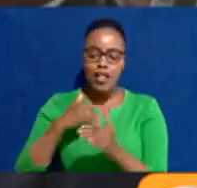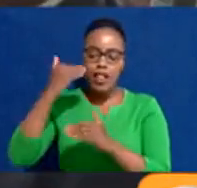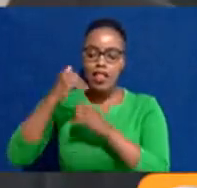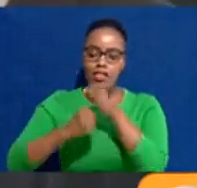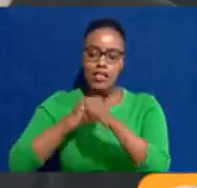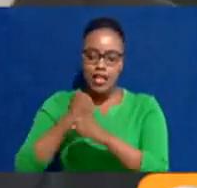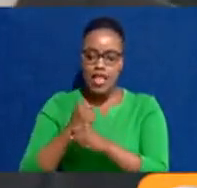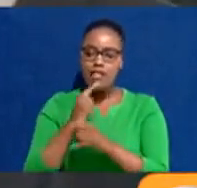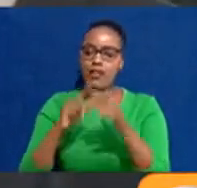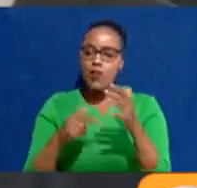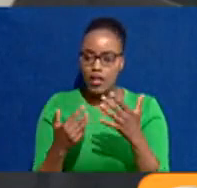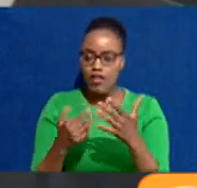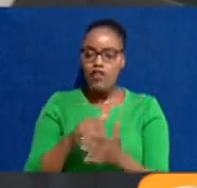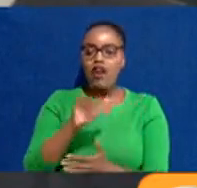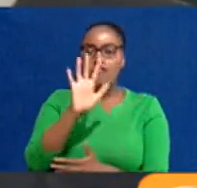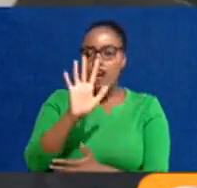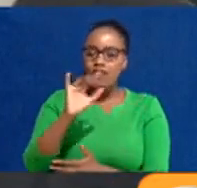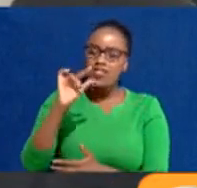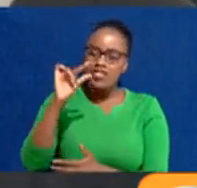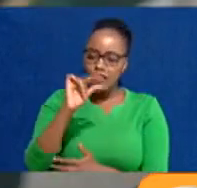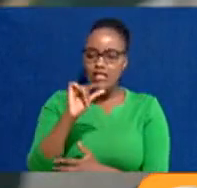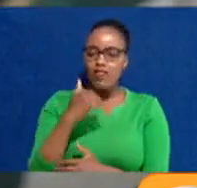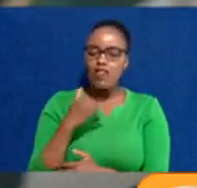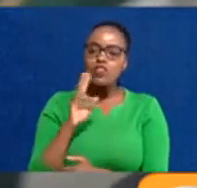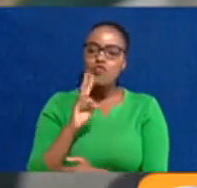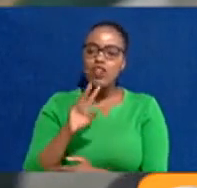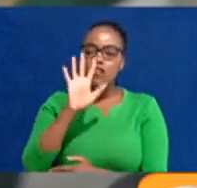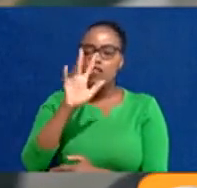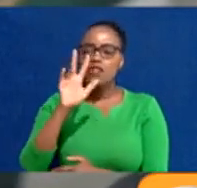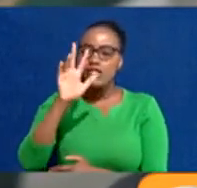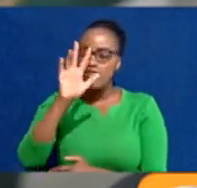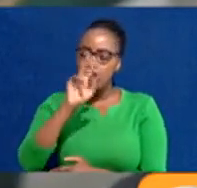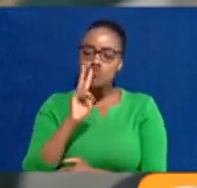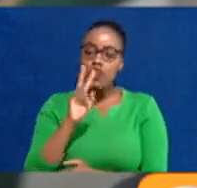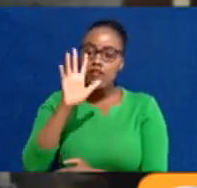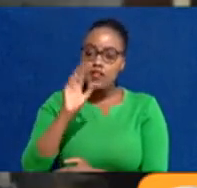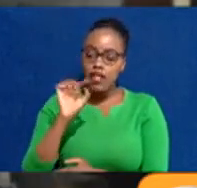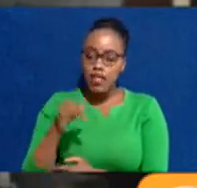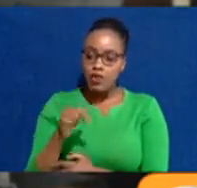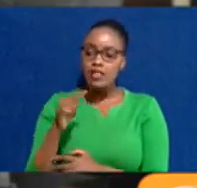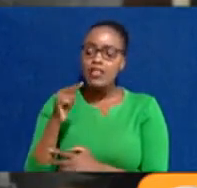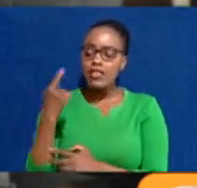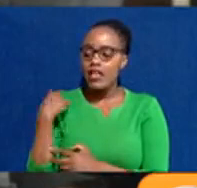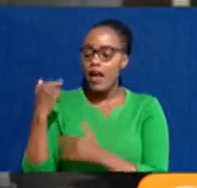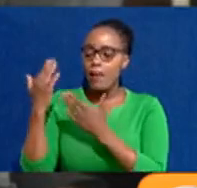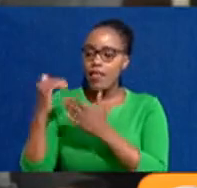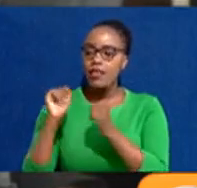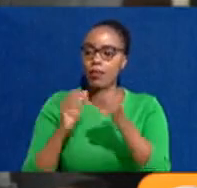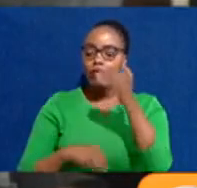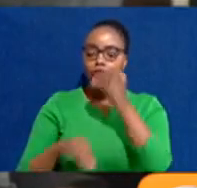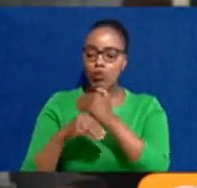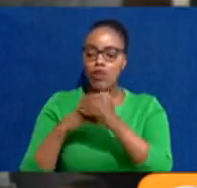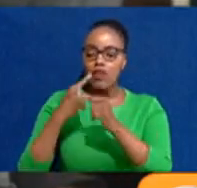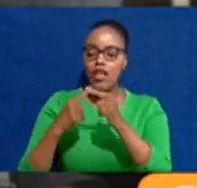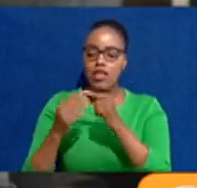telco says that the number of 5G-enabled devices in the country is 250,000, a number they anticipate will grow in the coming